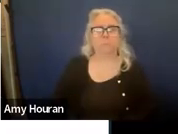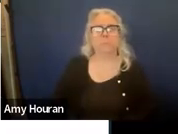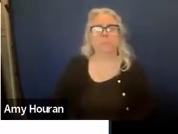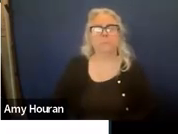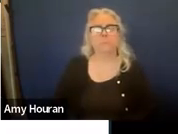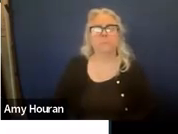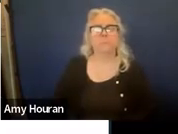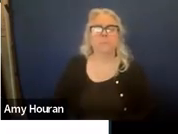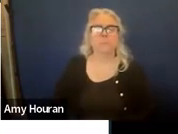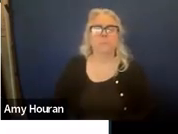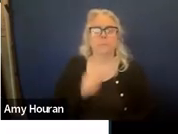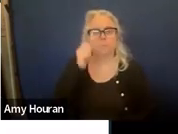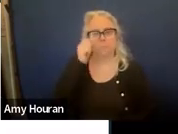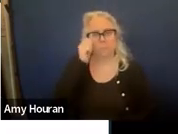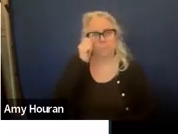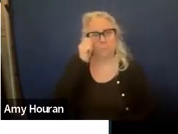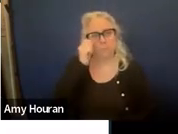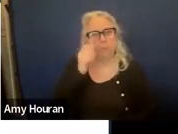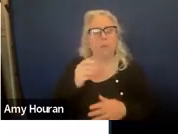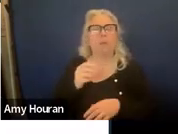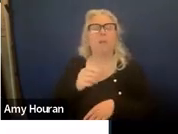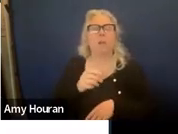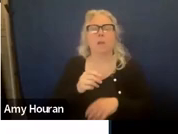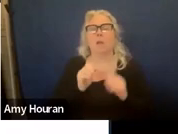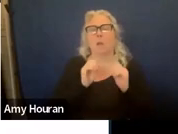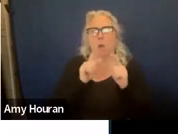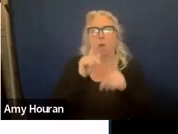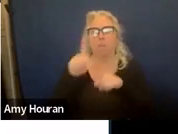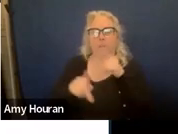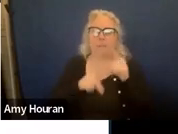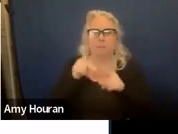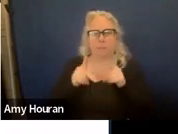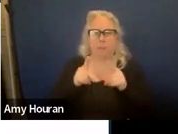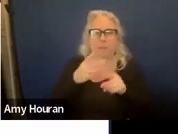So again, just all people and their families have the right to